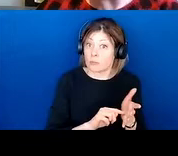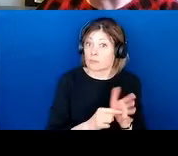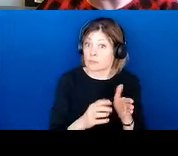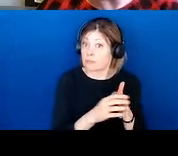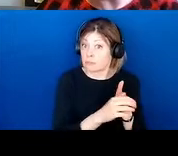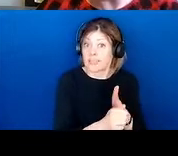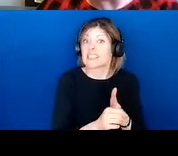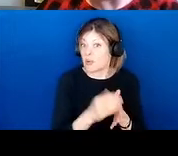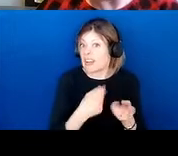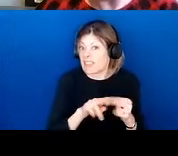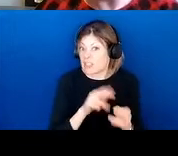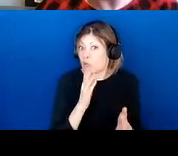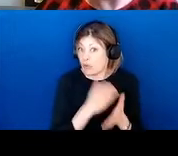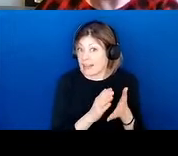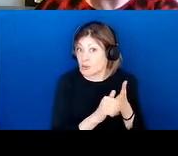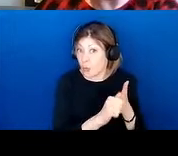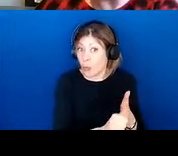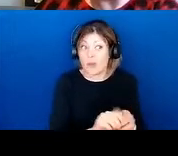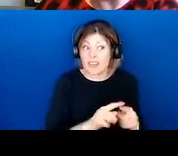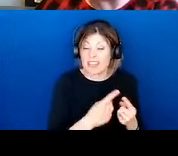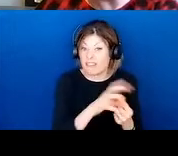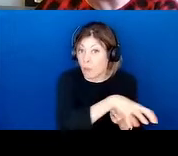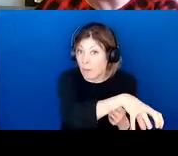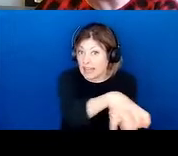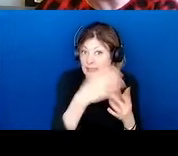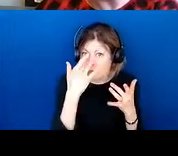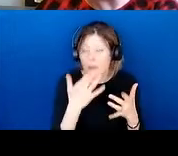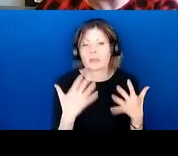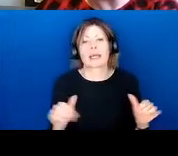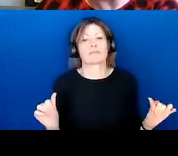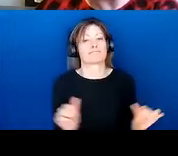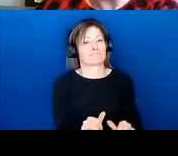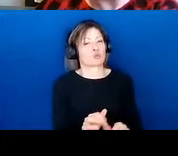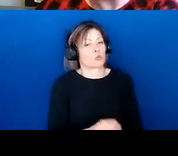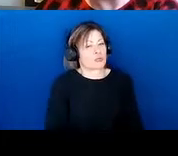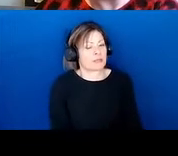a real guided tour, but in half the time.